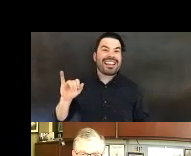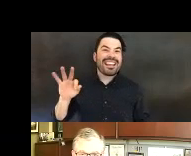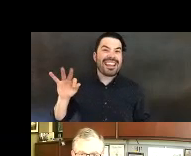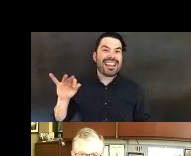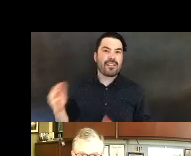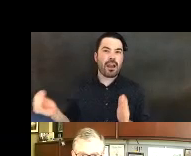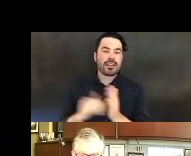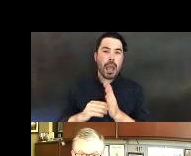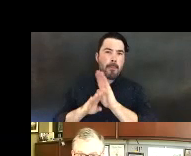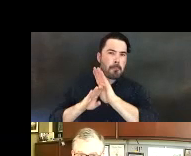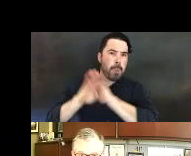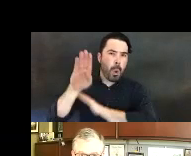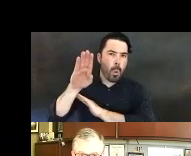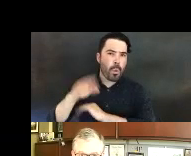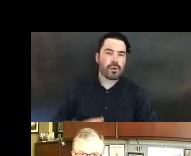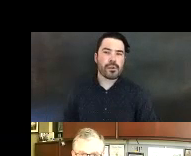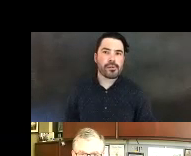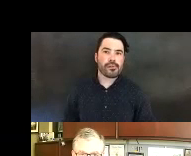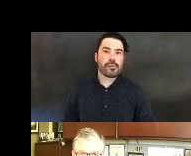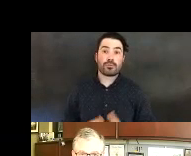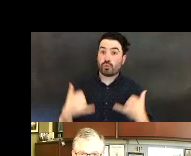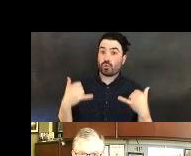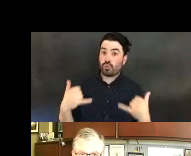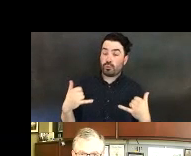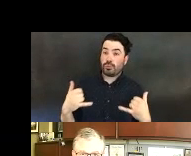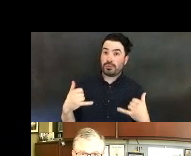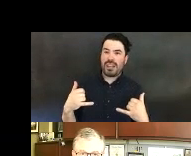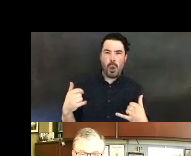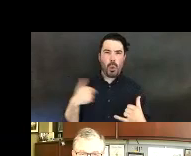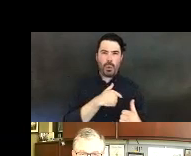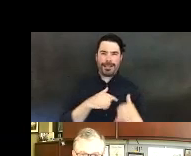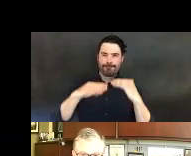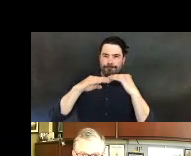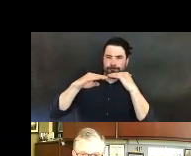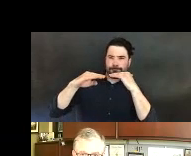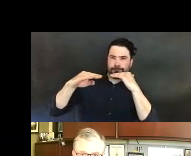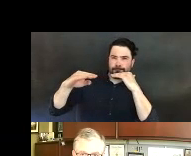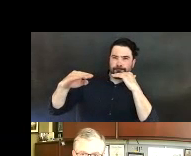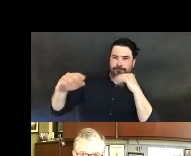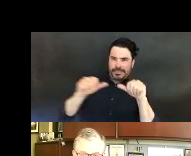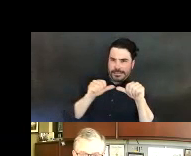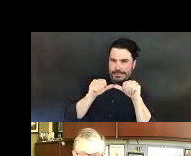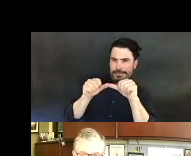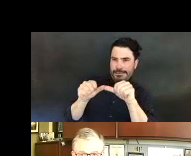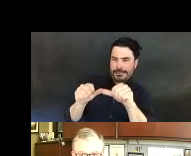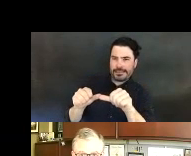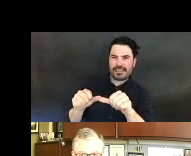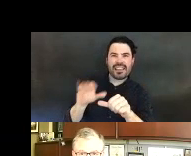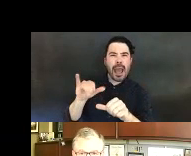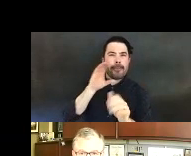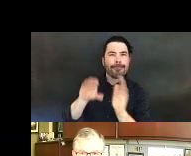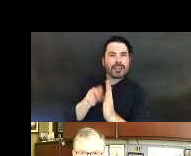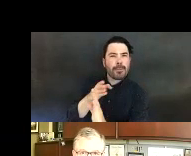cases. Our current state is really in that chronic plateau stage, and we saw that in the previous graphs. We're seeing a